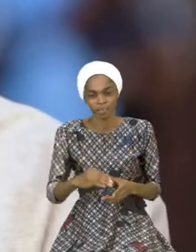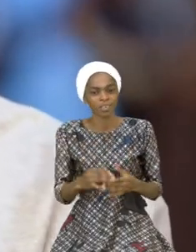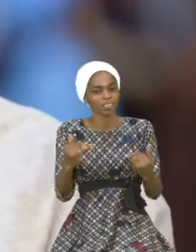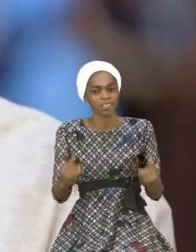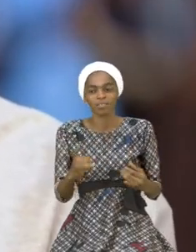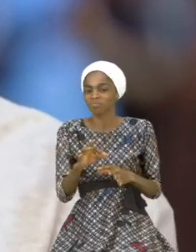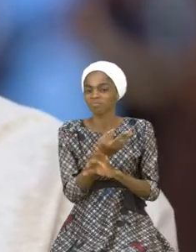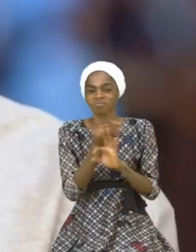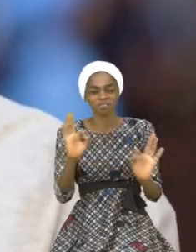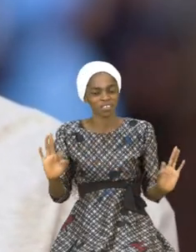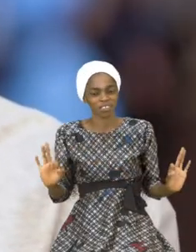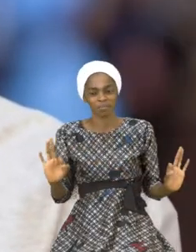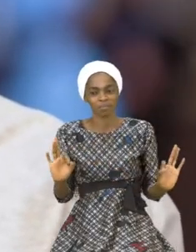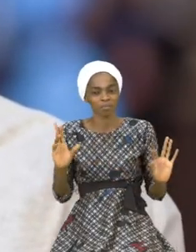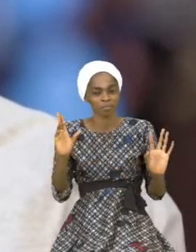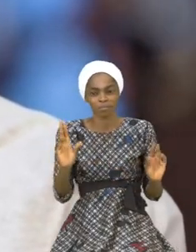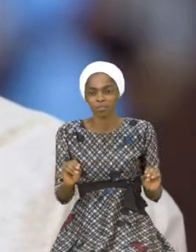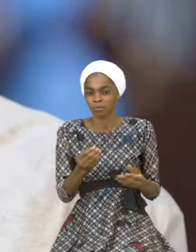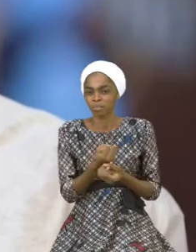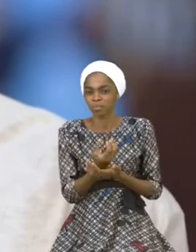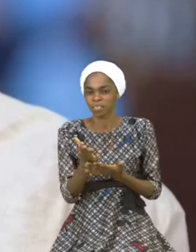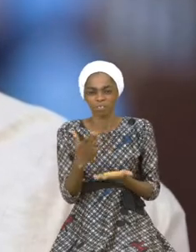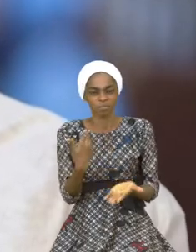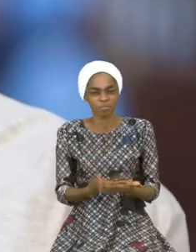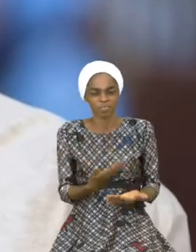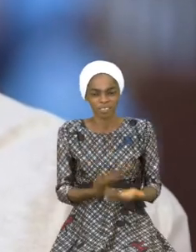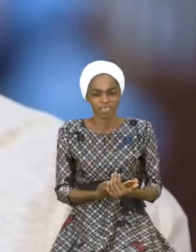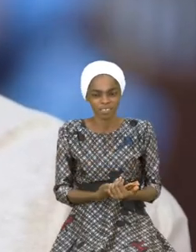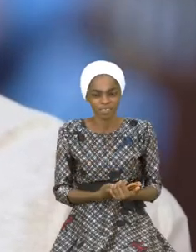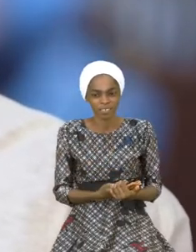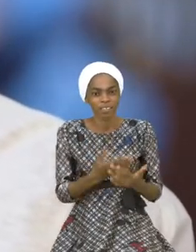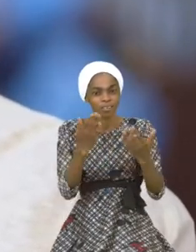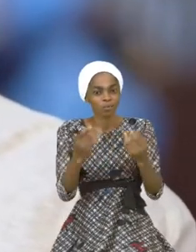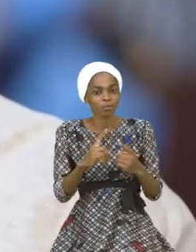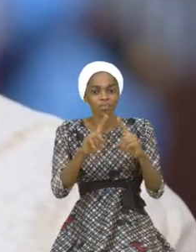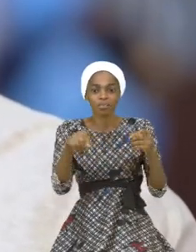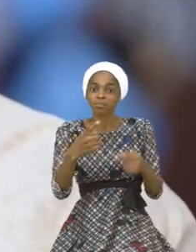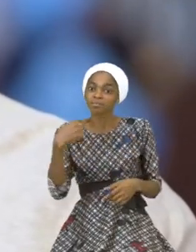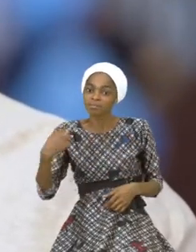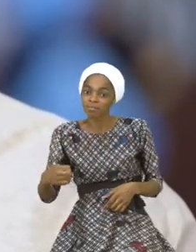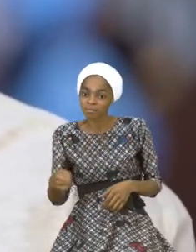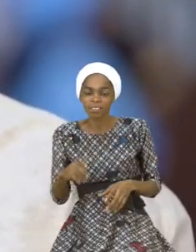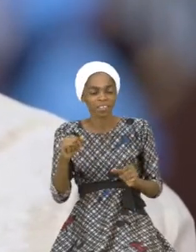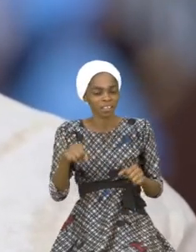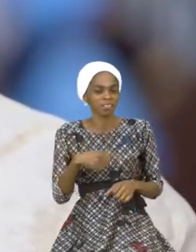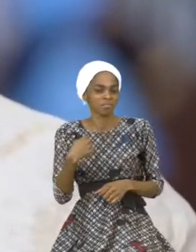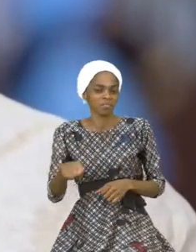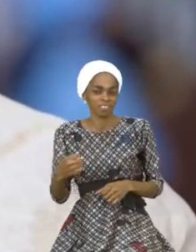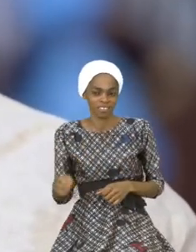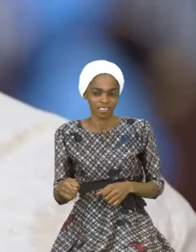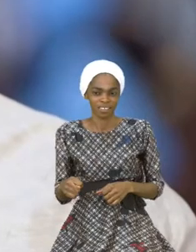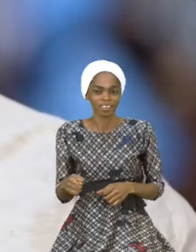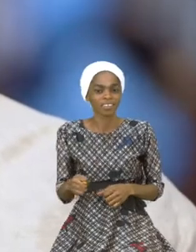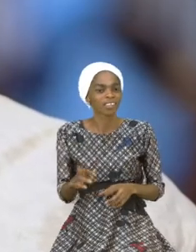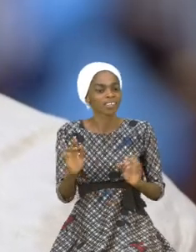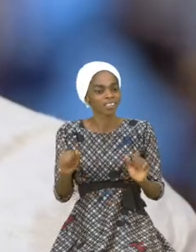no operation no spending of money if i want to go to unite i can urinate at will i